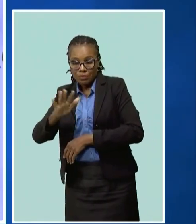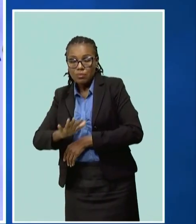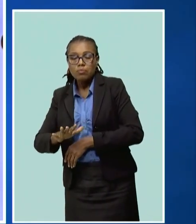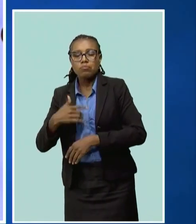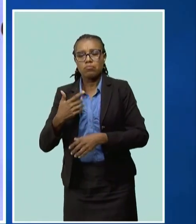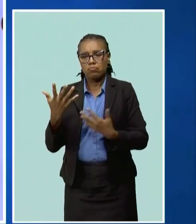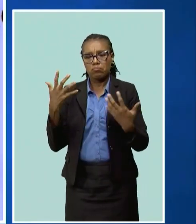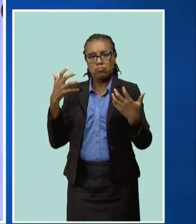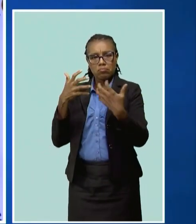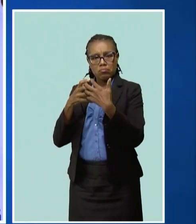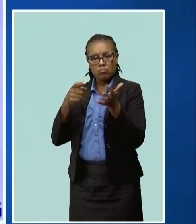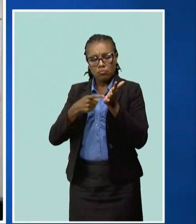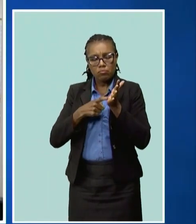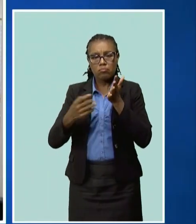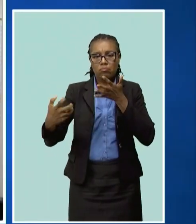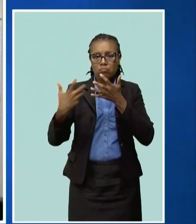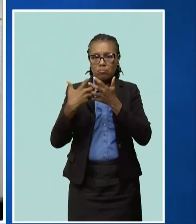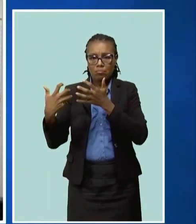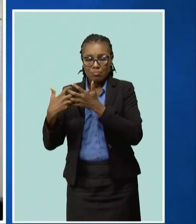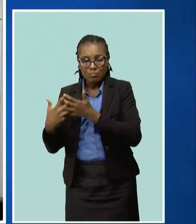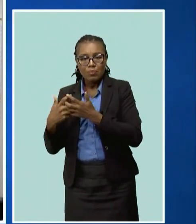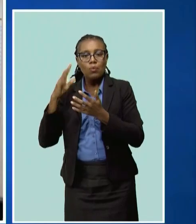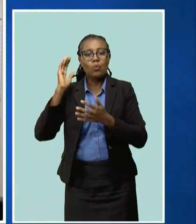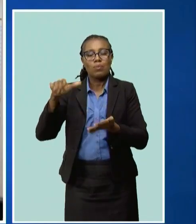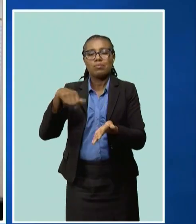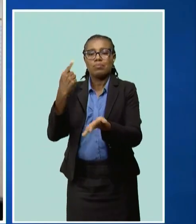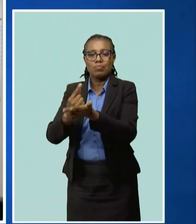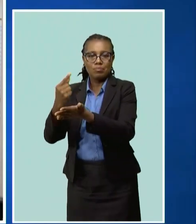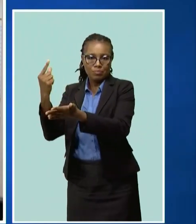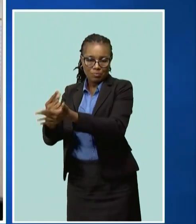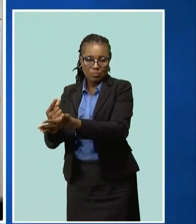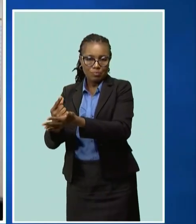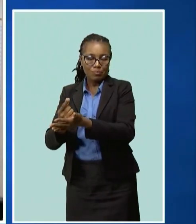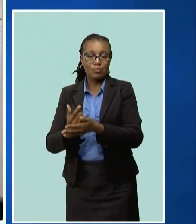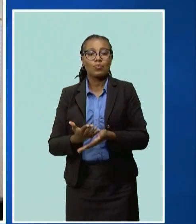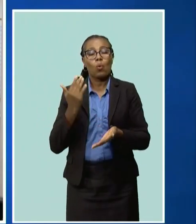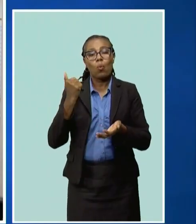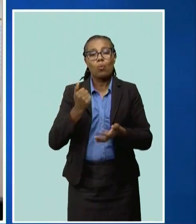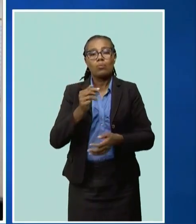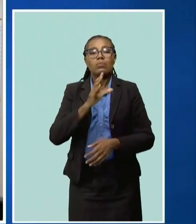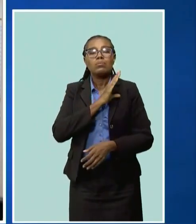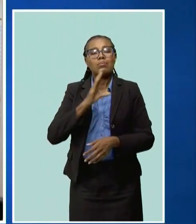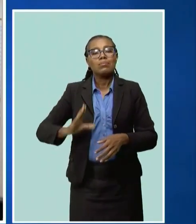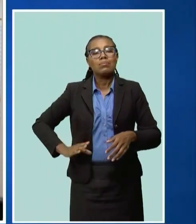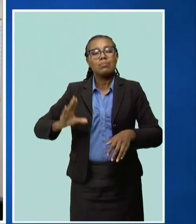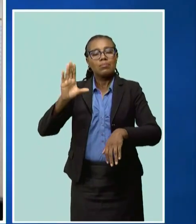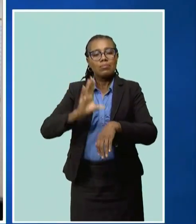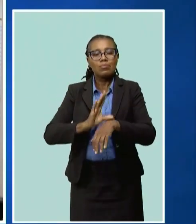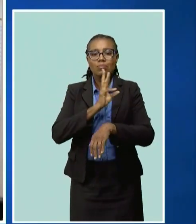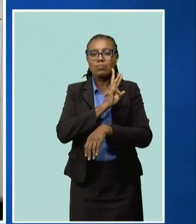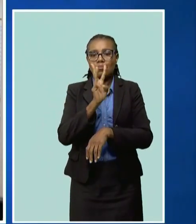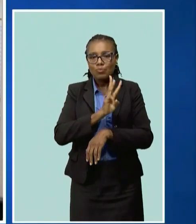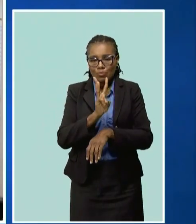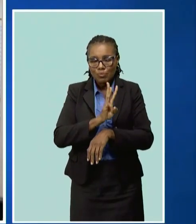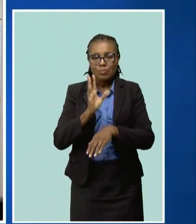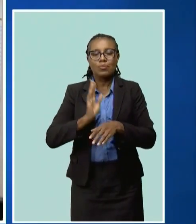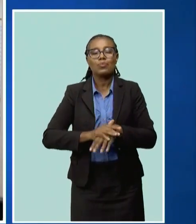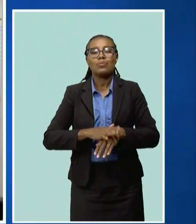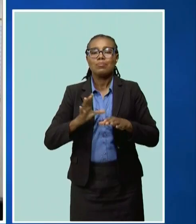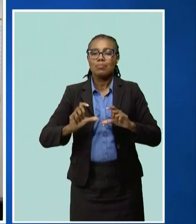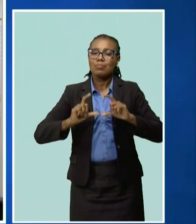the criteria. Hopefully this week we will have Christchurch West awarded